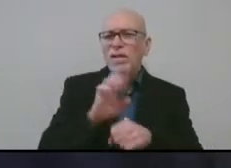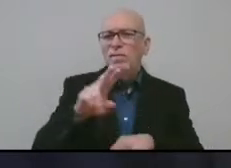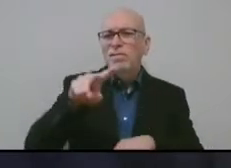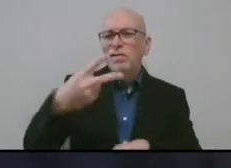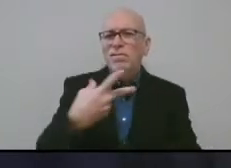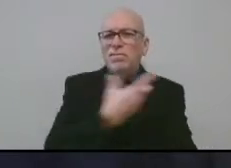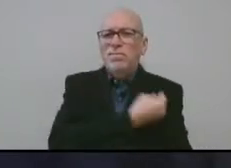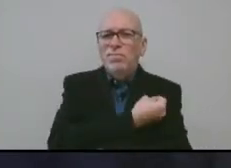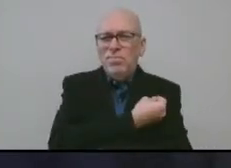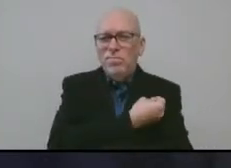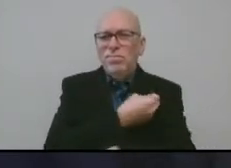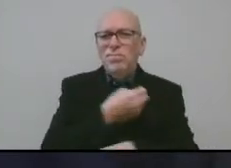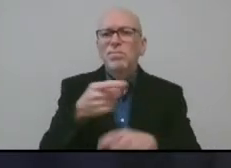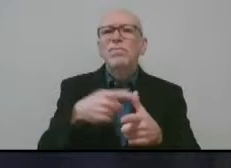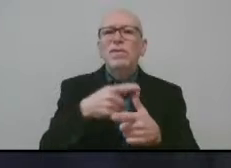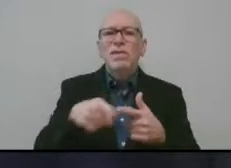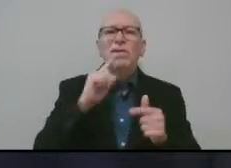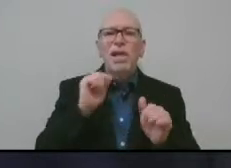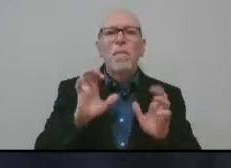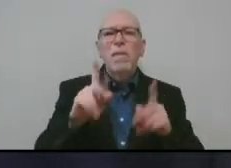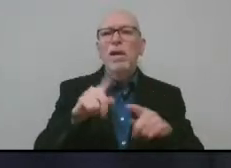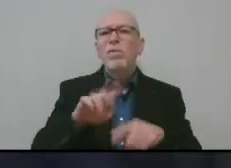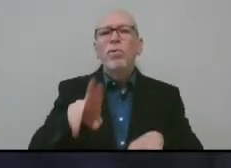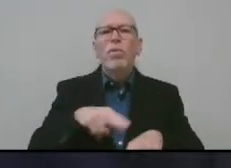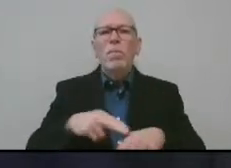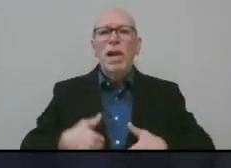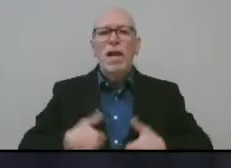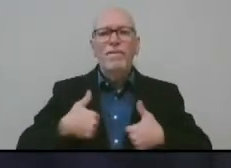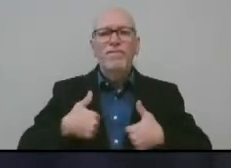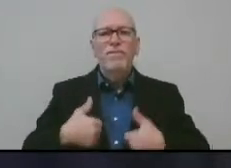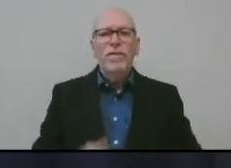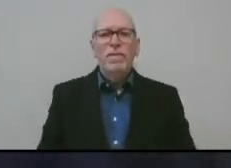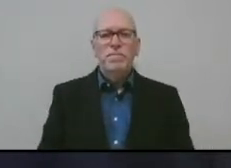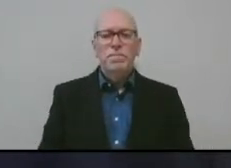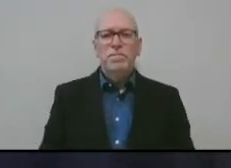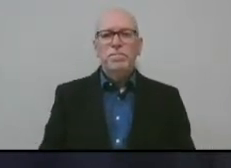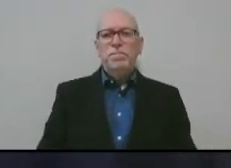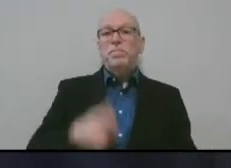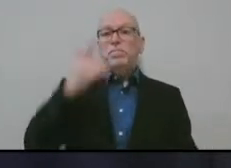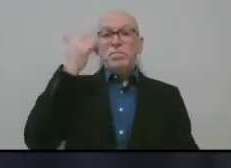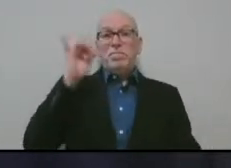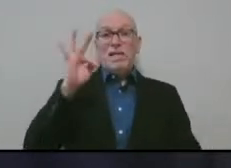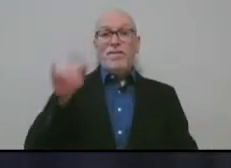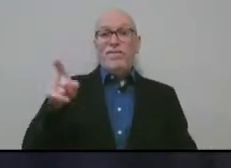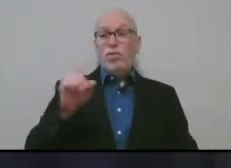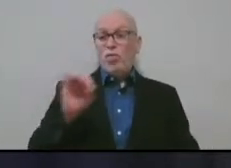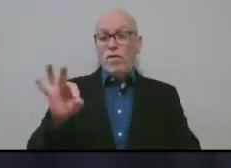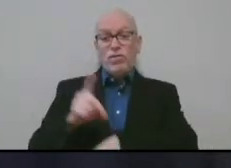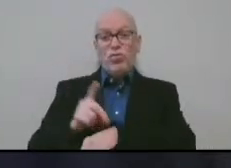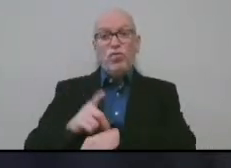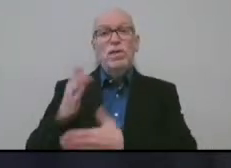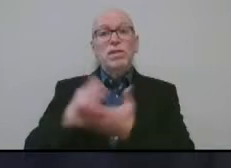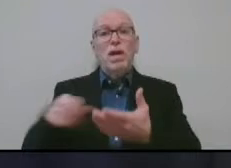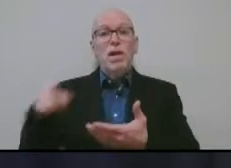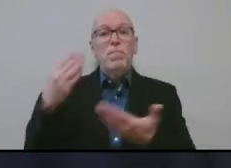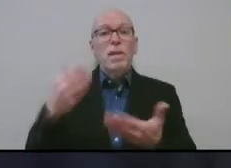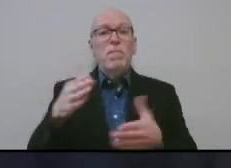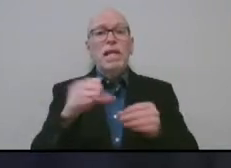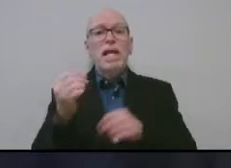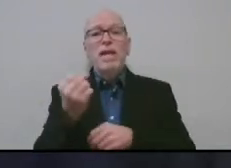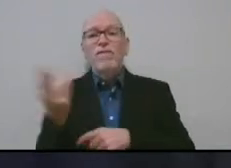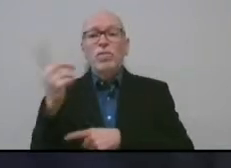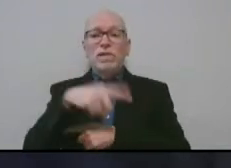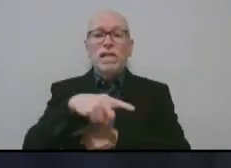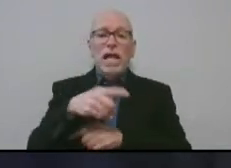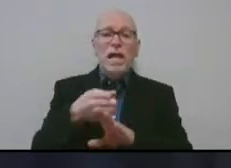and their shot to returning to a more normal life. Due to the logistics of coming off duty, service members might leave a few days or a few